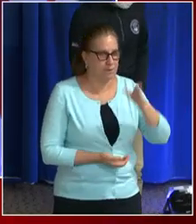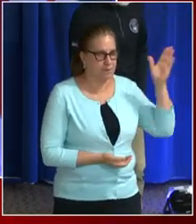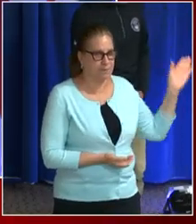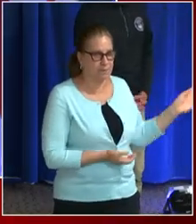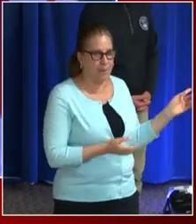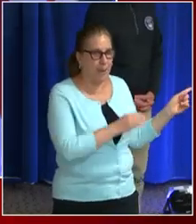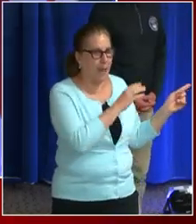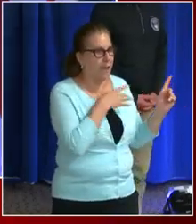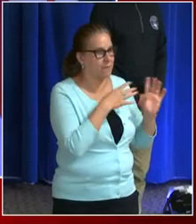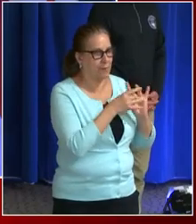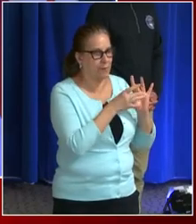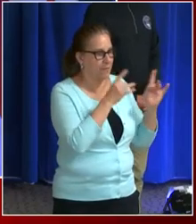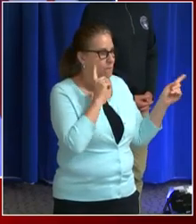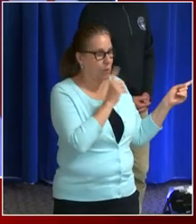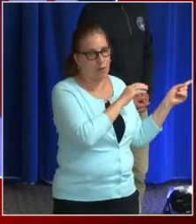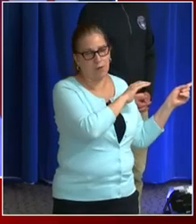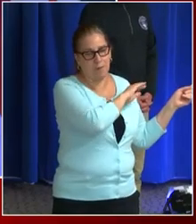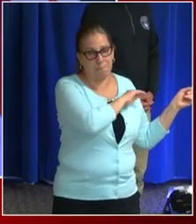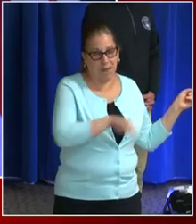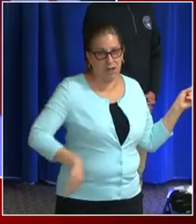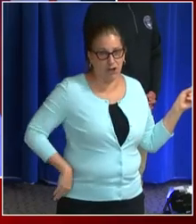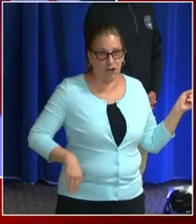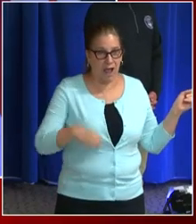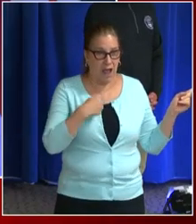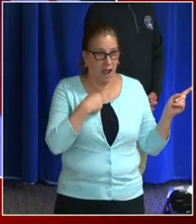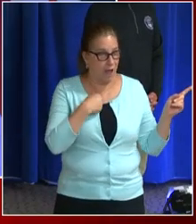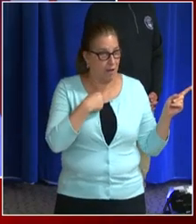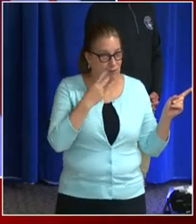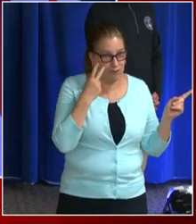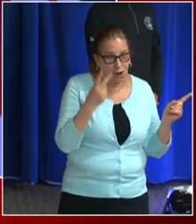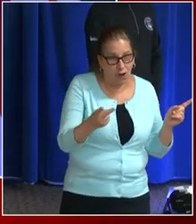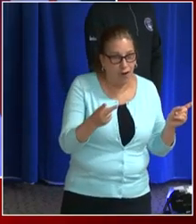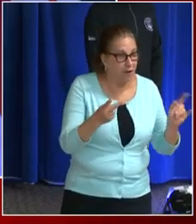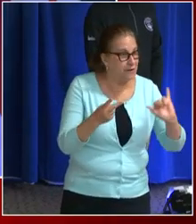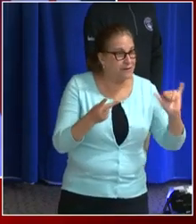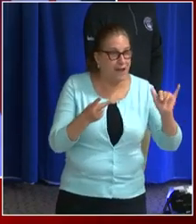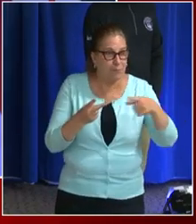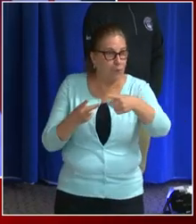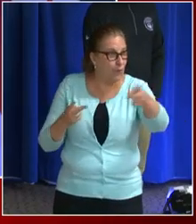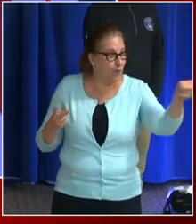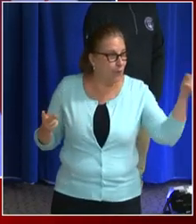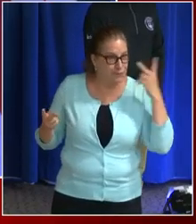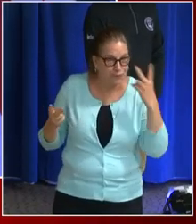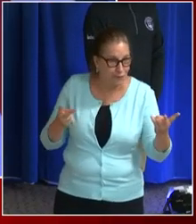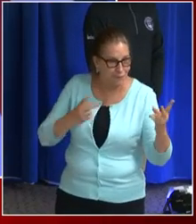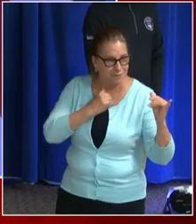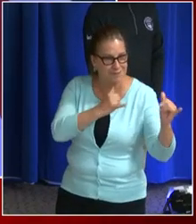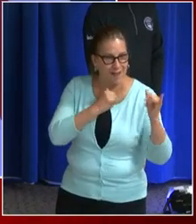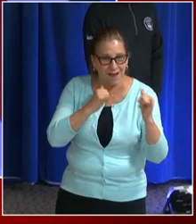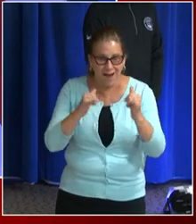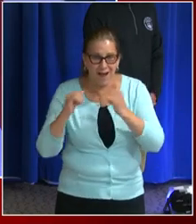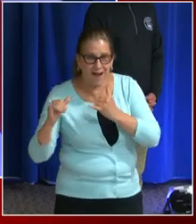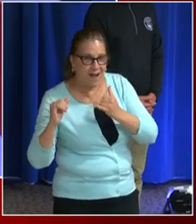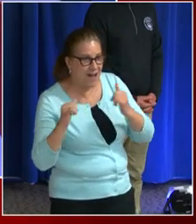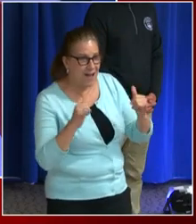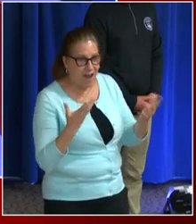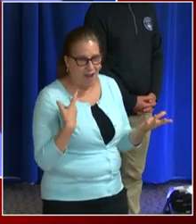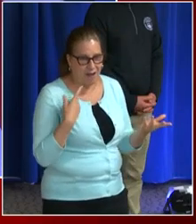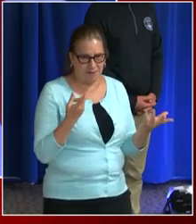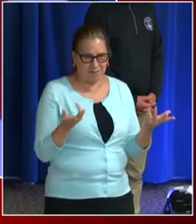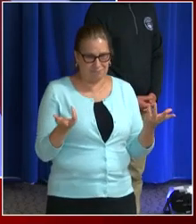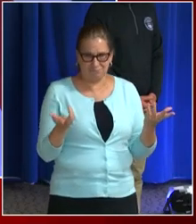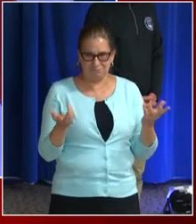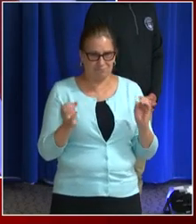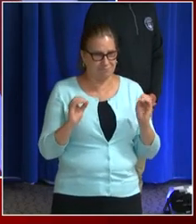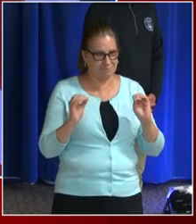From what I could see, just like you all could see, I didn't see any provocation that would warrant